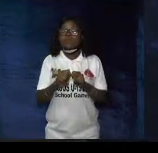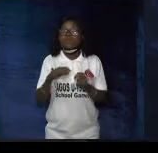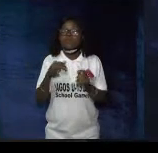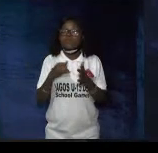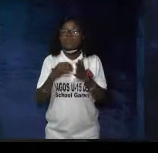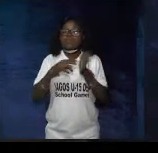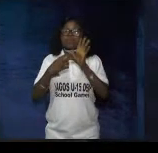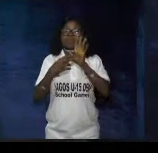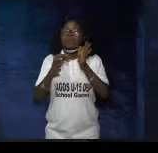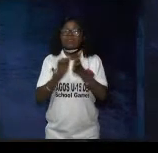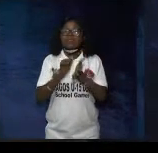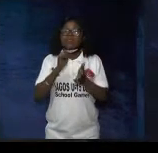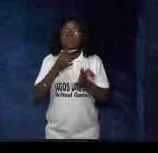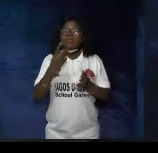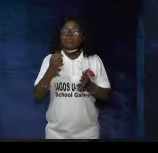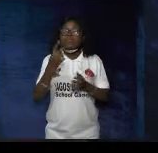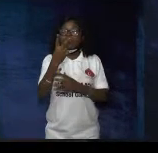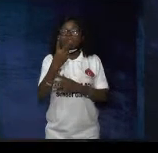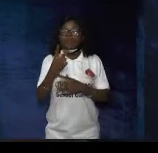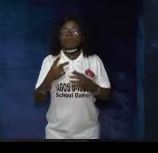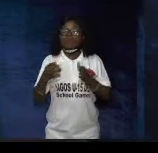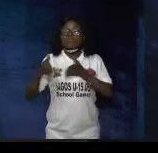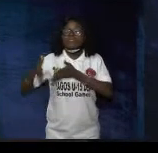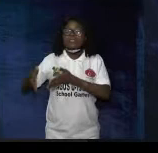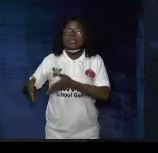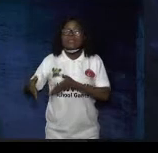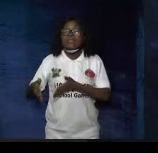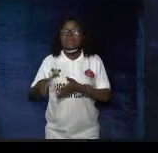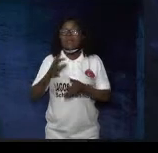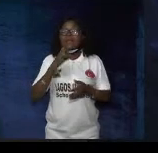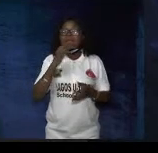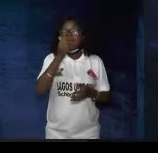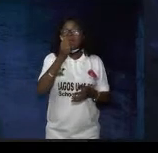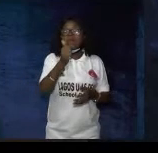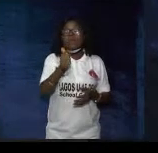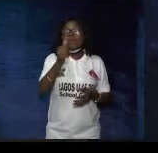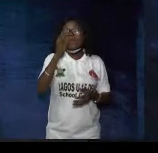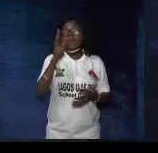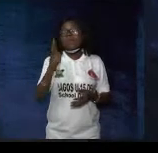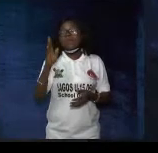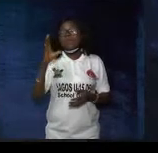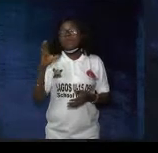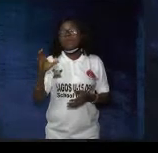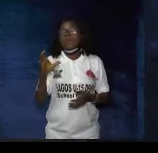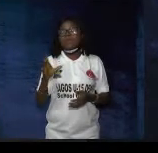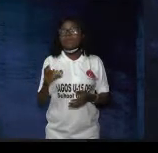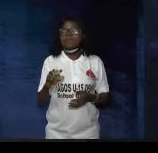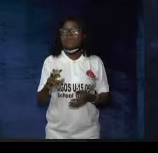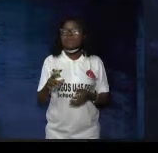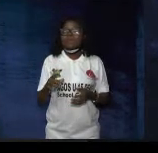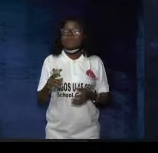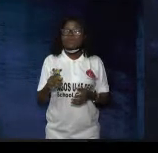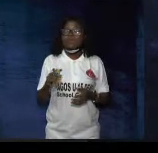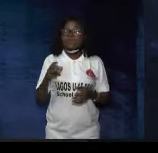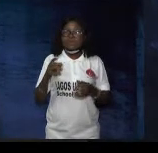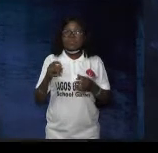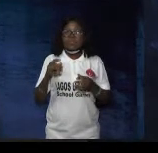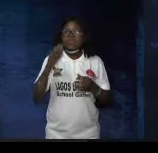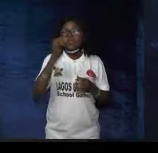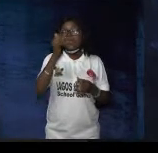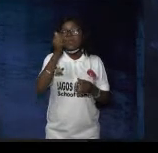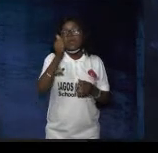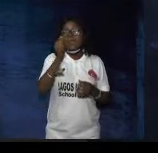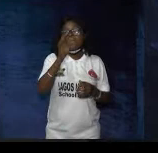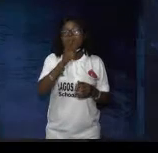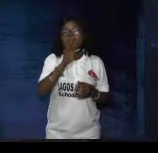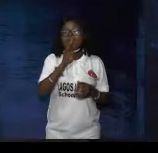it means that the two sides, if this is A and this is B and this is C, then line AC and